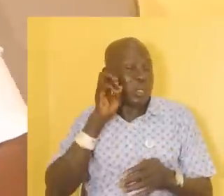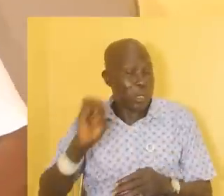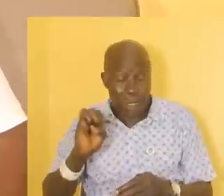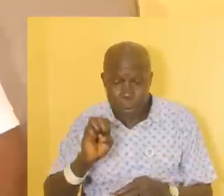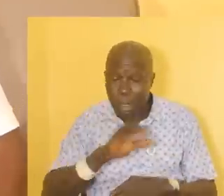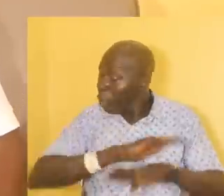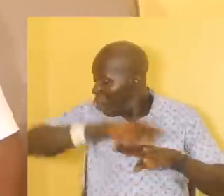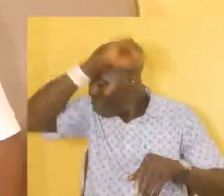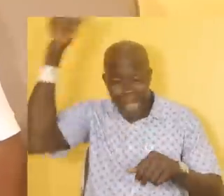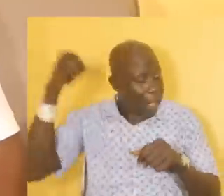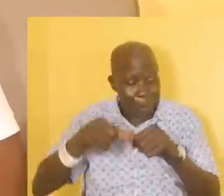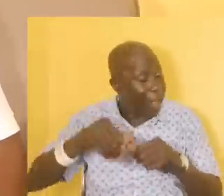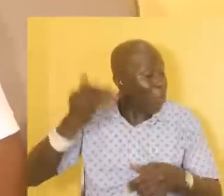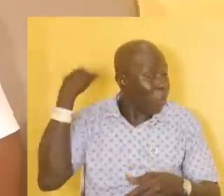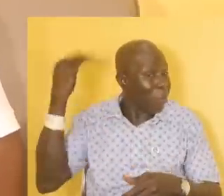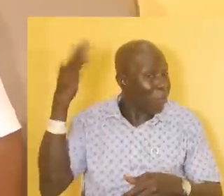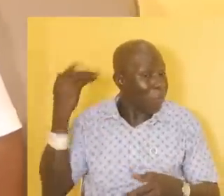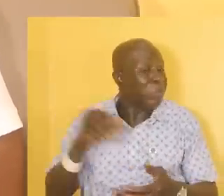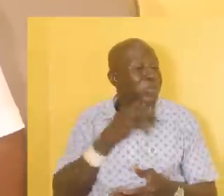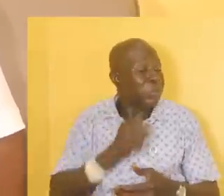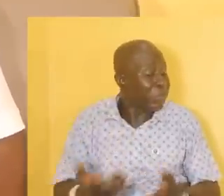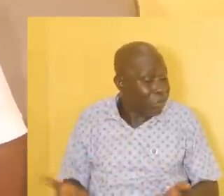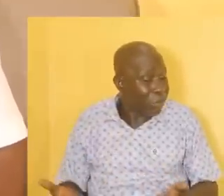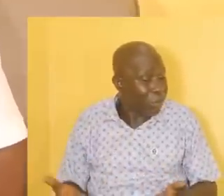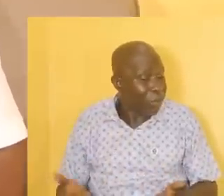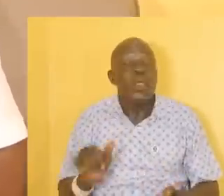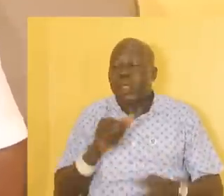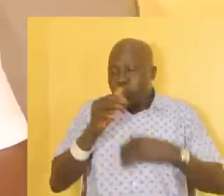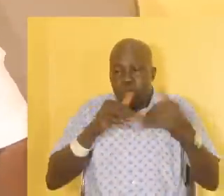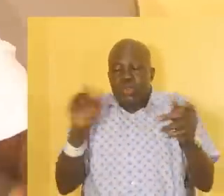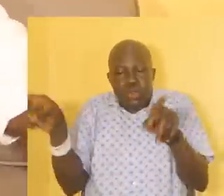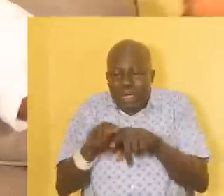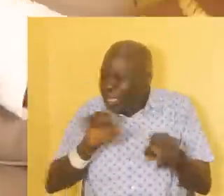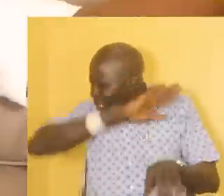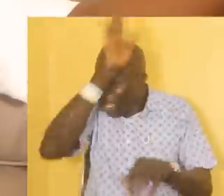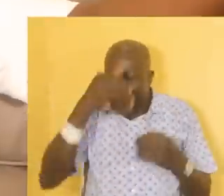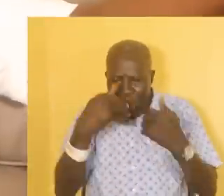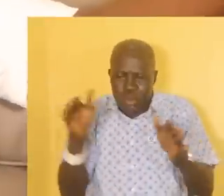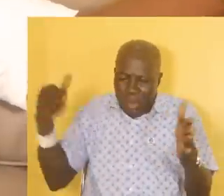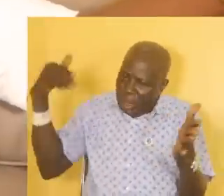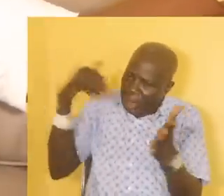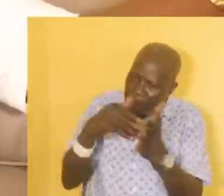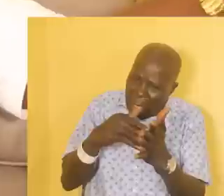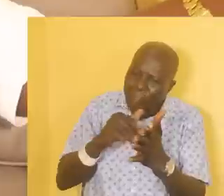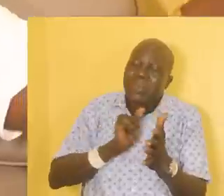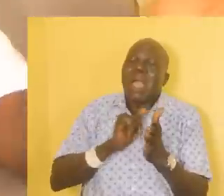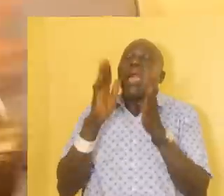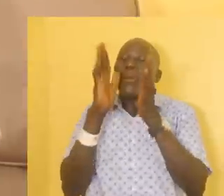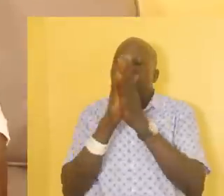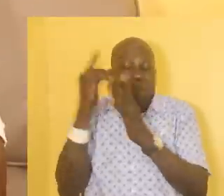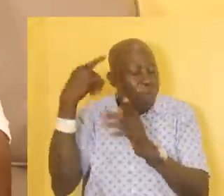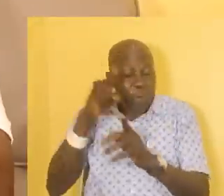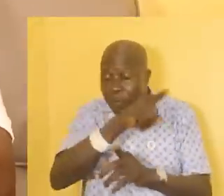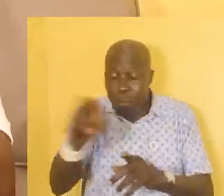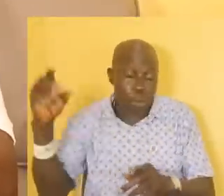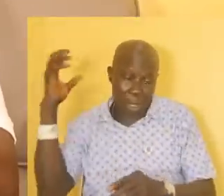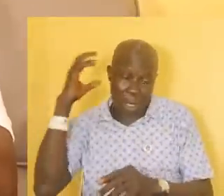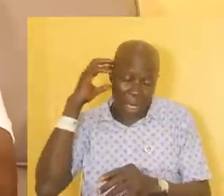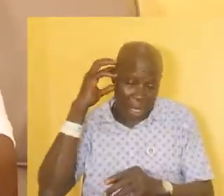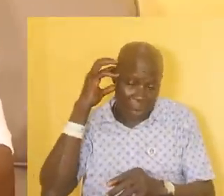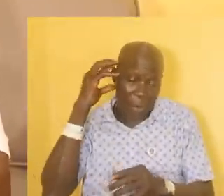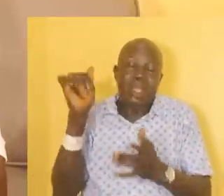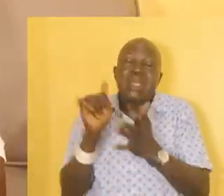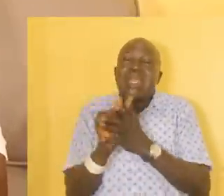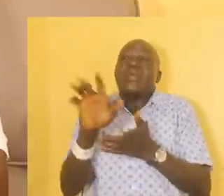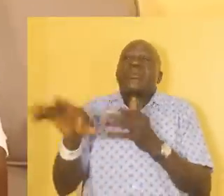Once you meet him, don't remember the old thing, so that you don't lose him again. I pray everyone hearing